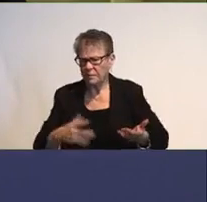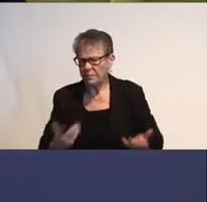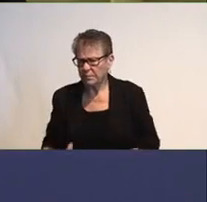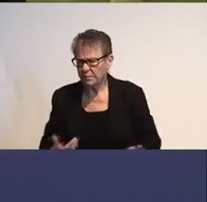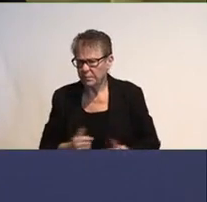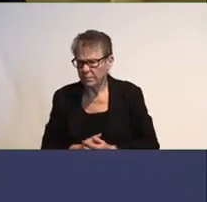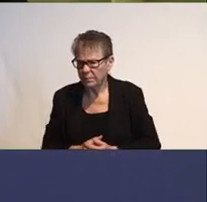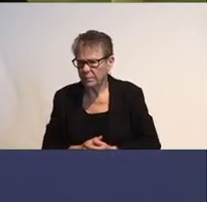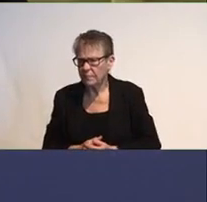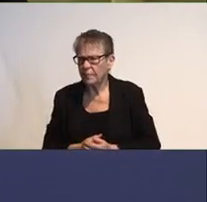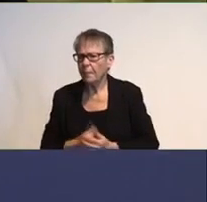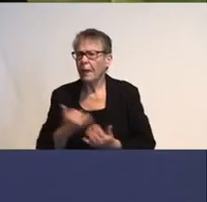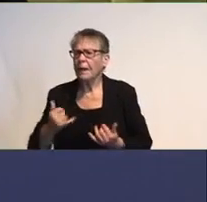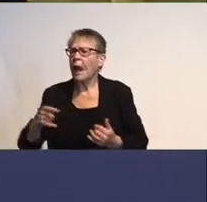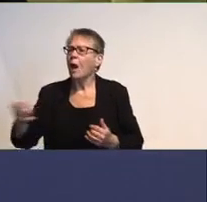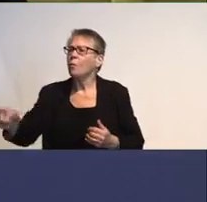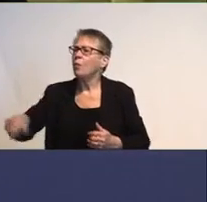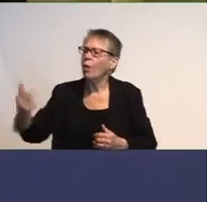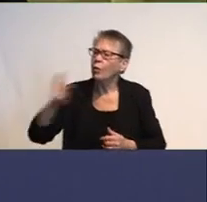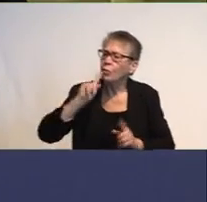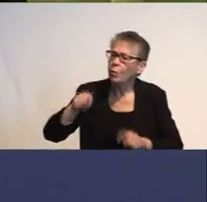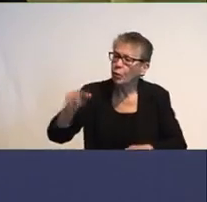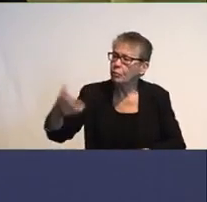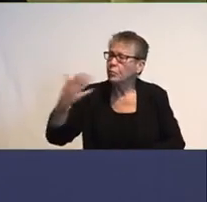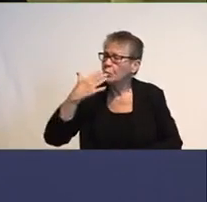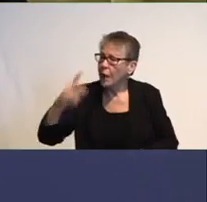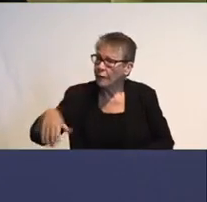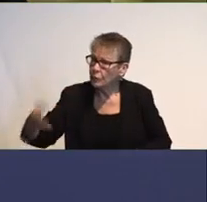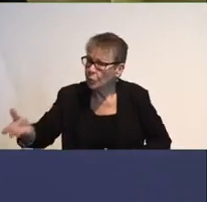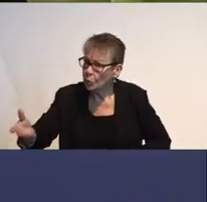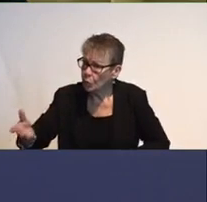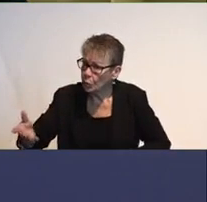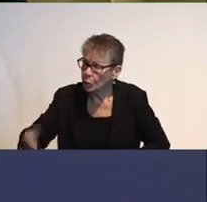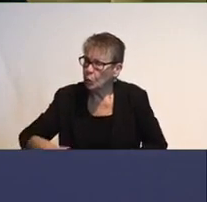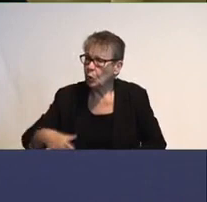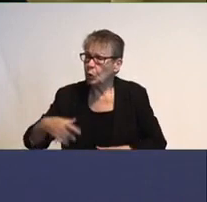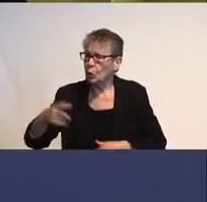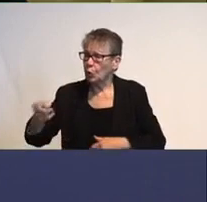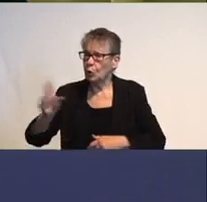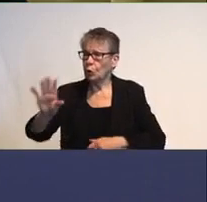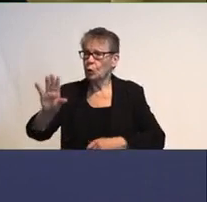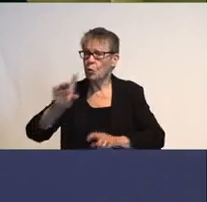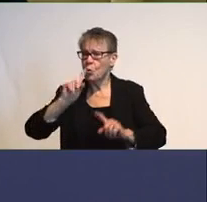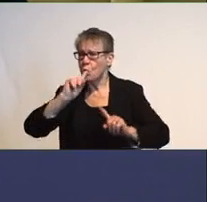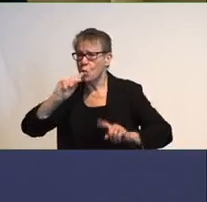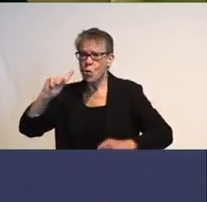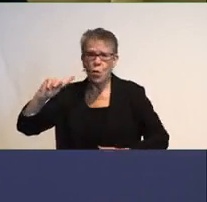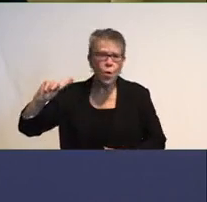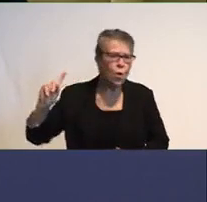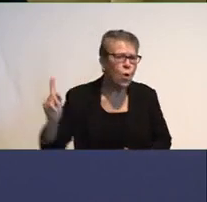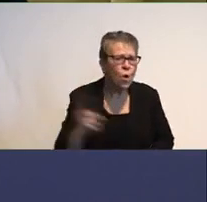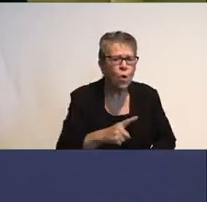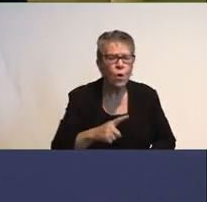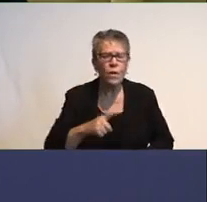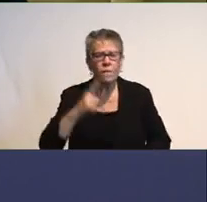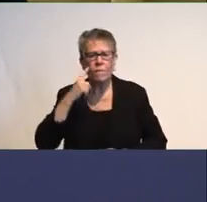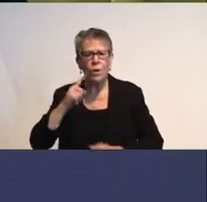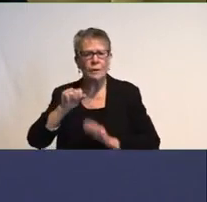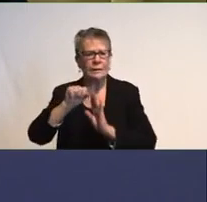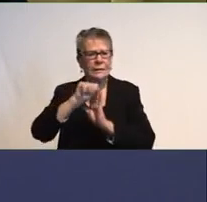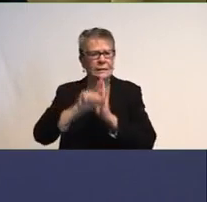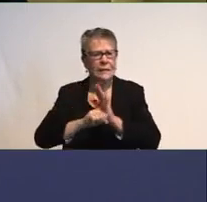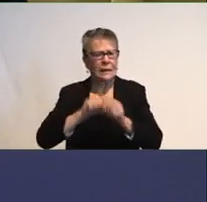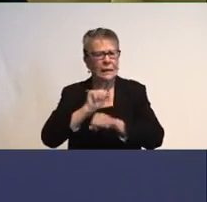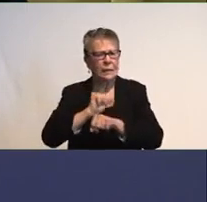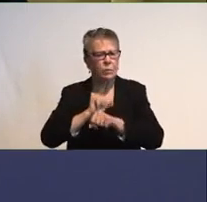good afternoon. Good afternoon. Will you mandate booster shots for state workers or others that you've already mandated vaccines for? Are you